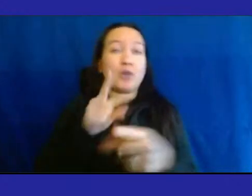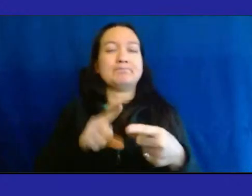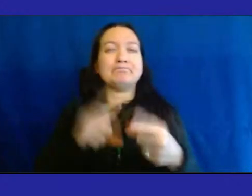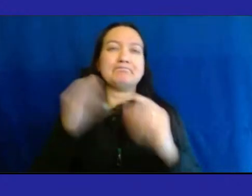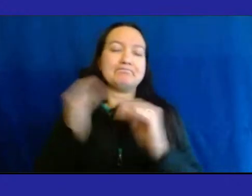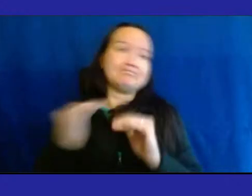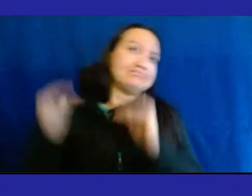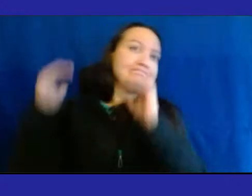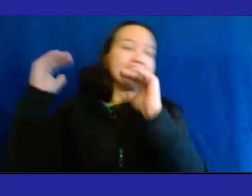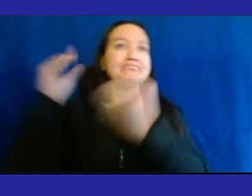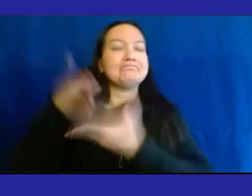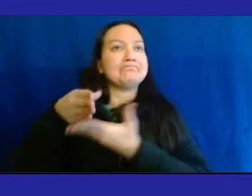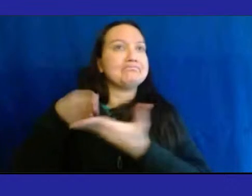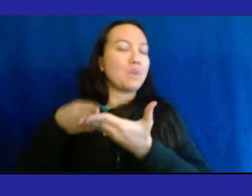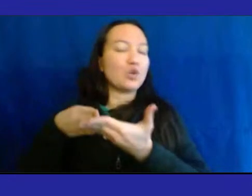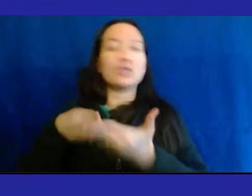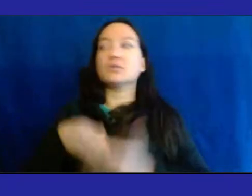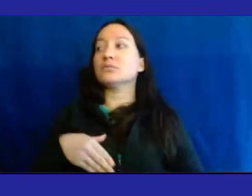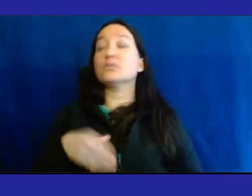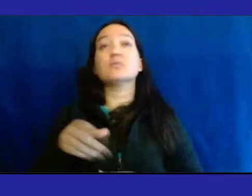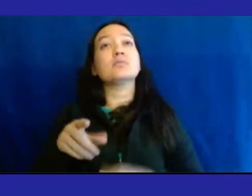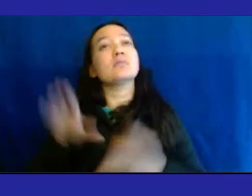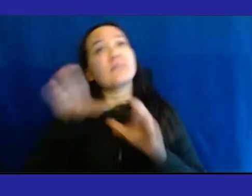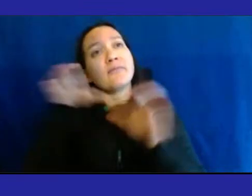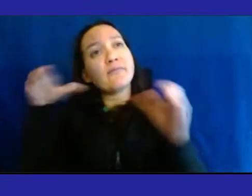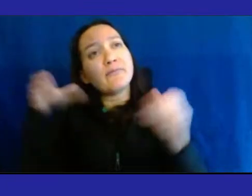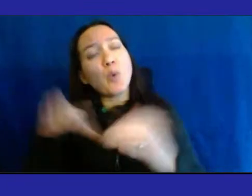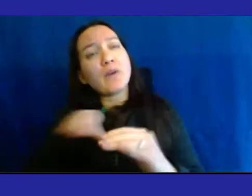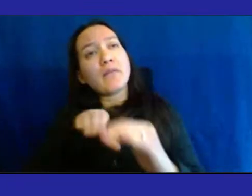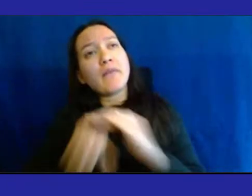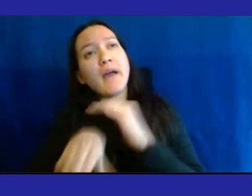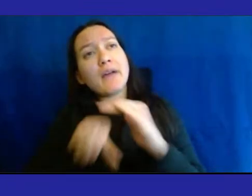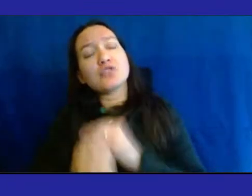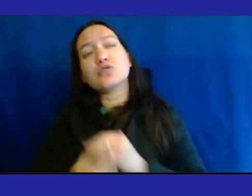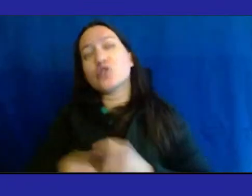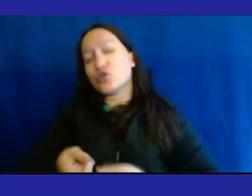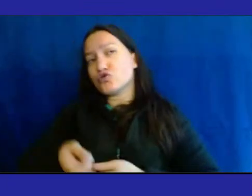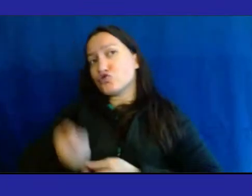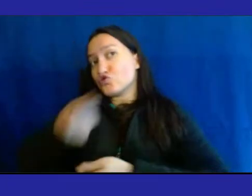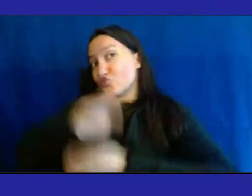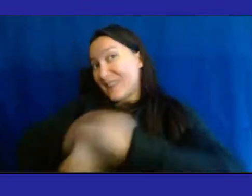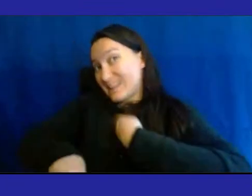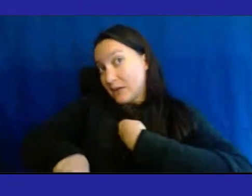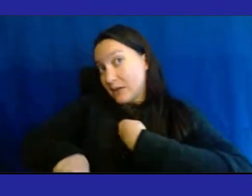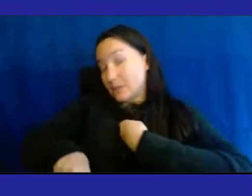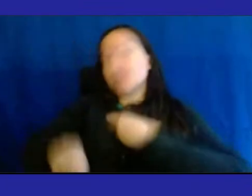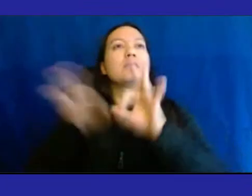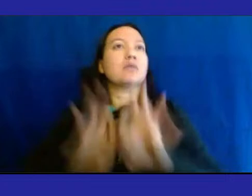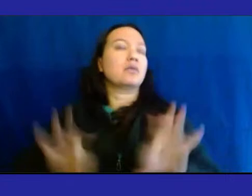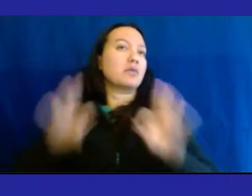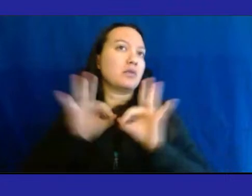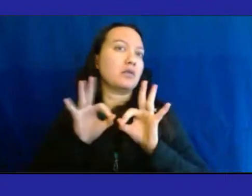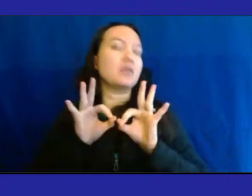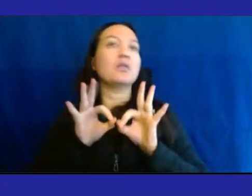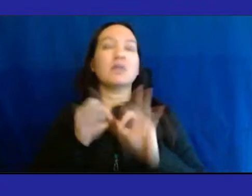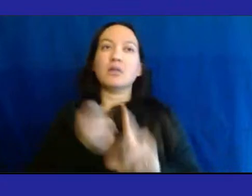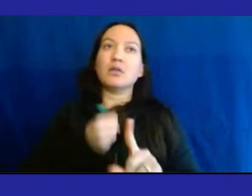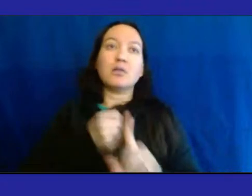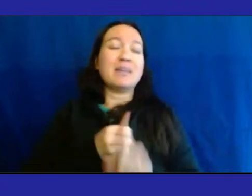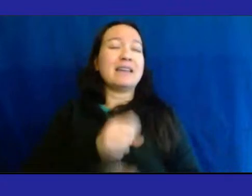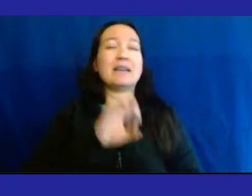phase, where they are starting to focus on access to transplant as a key site of the impact of